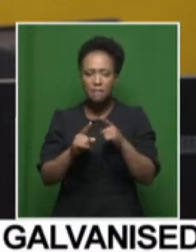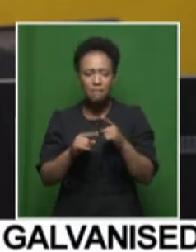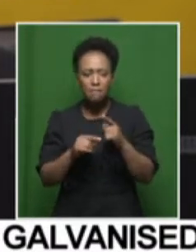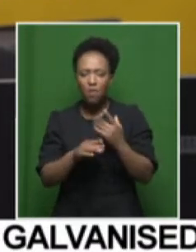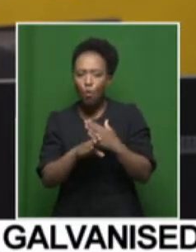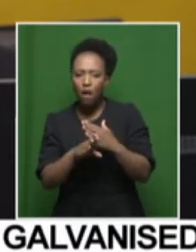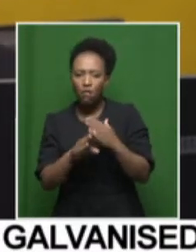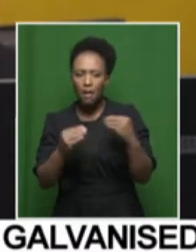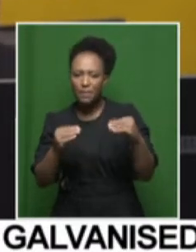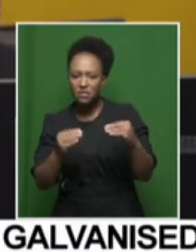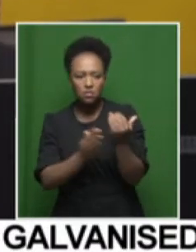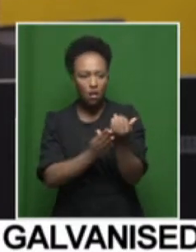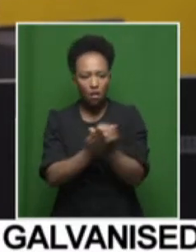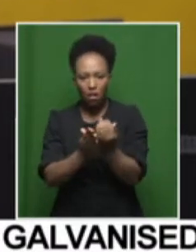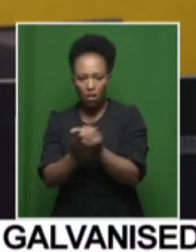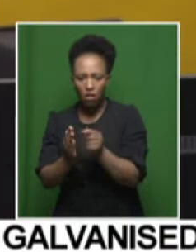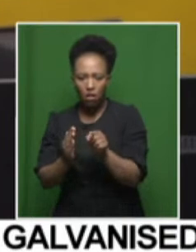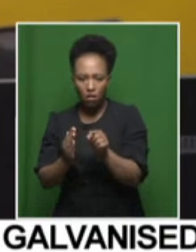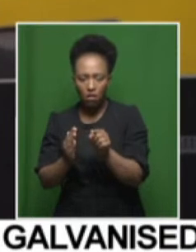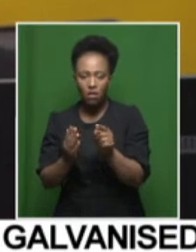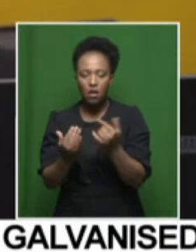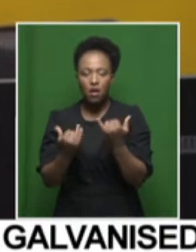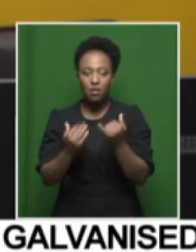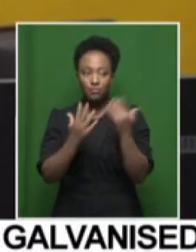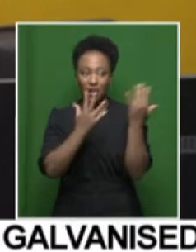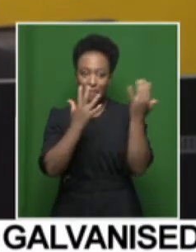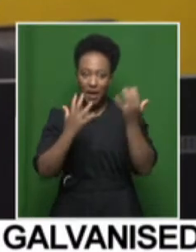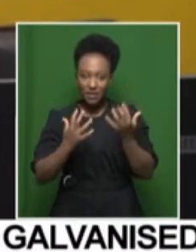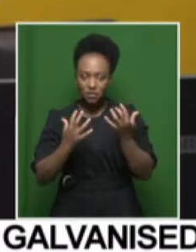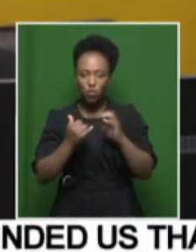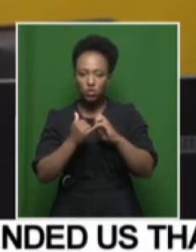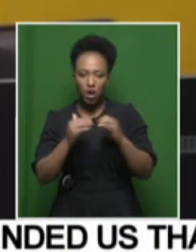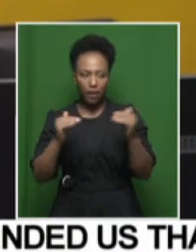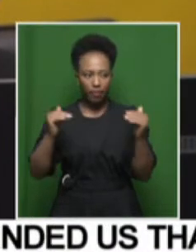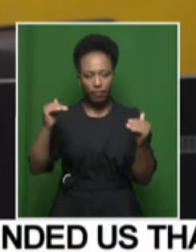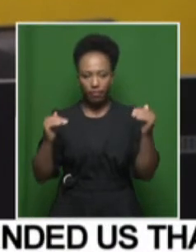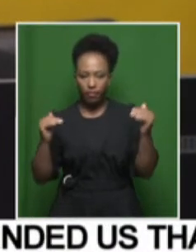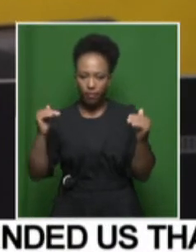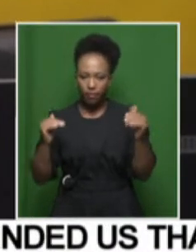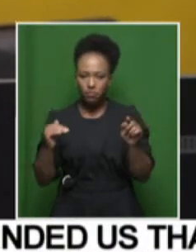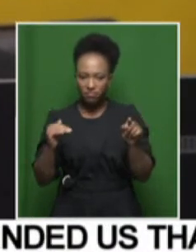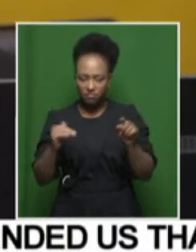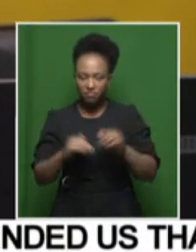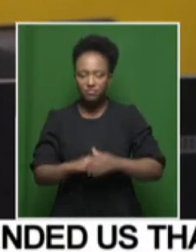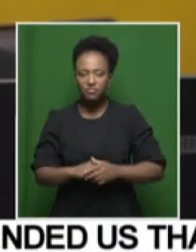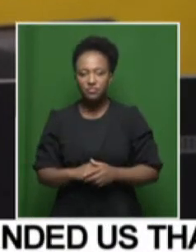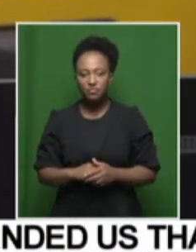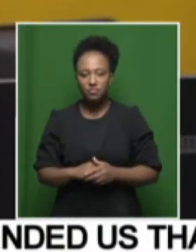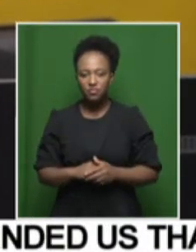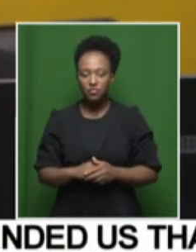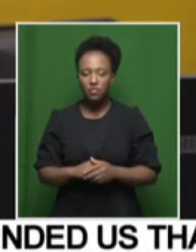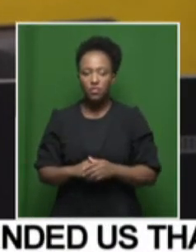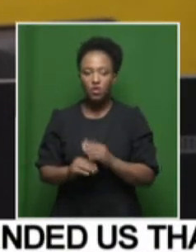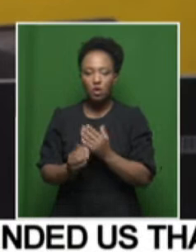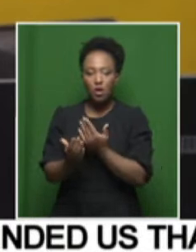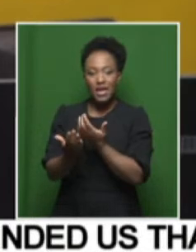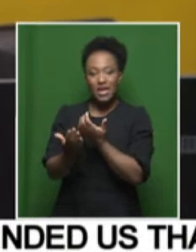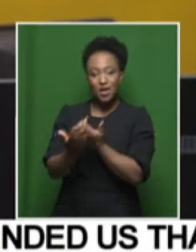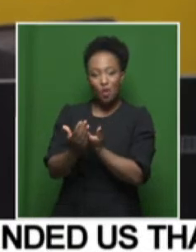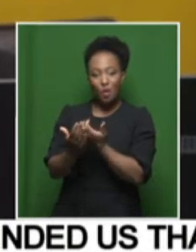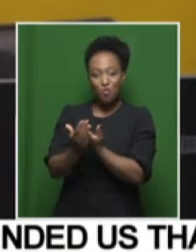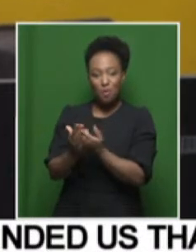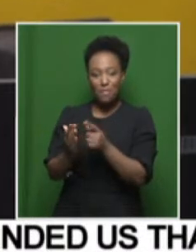growth. The budget presents this balance. Our economic recovery has